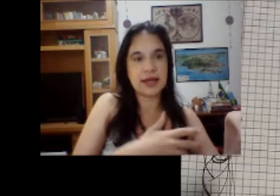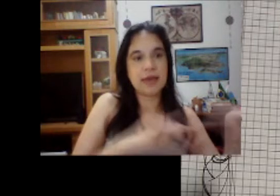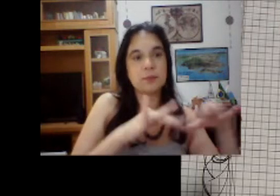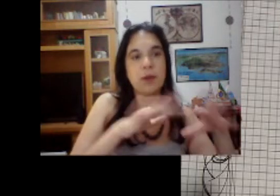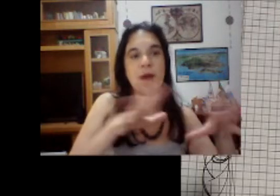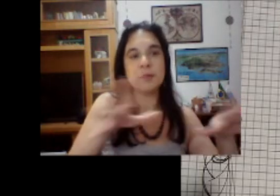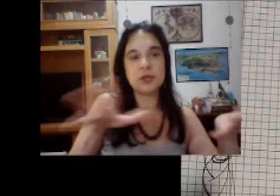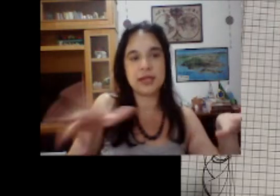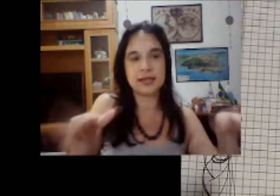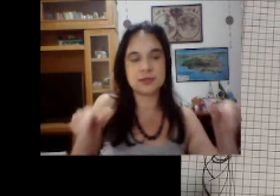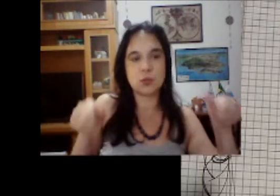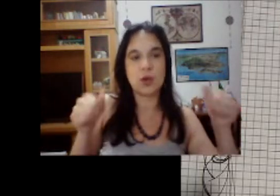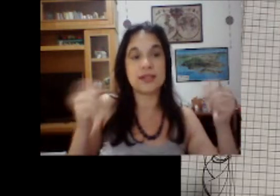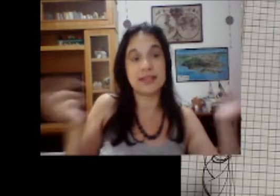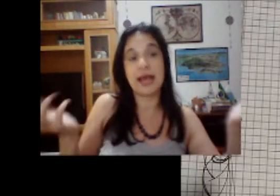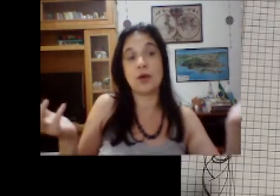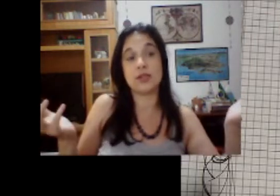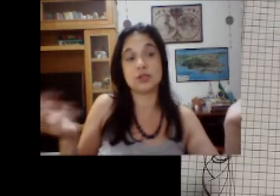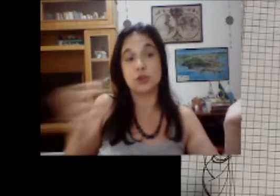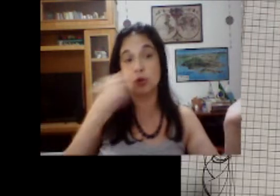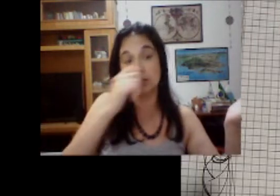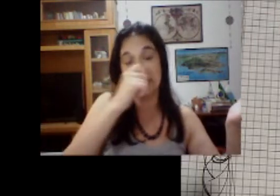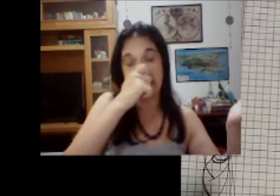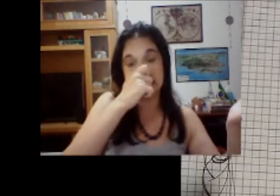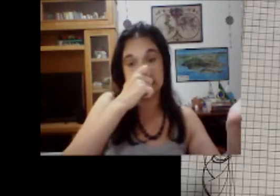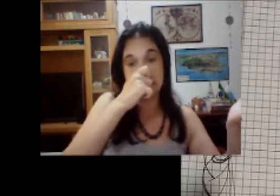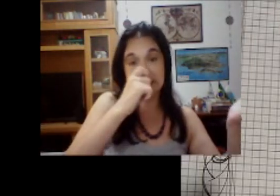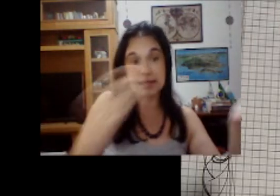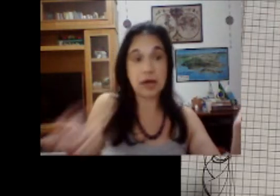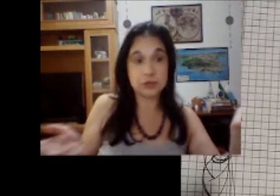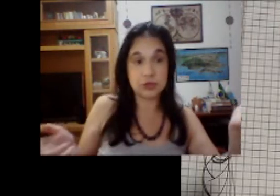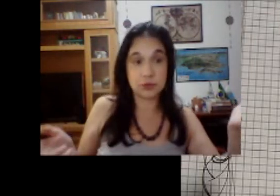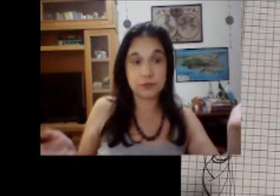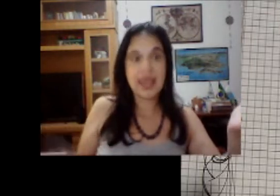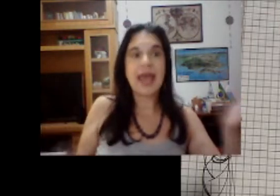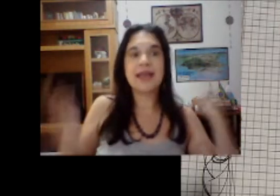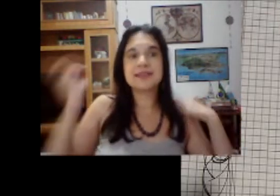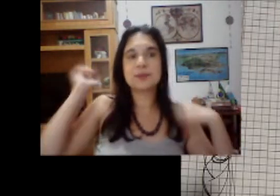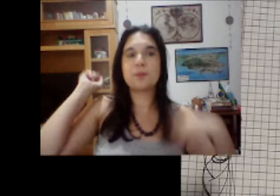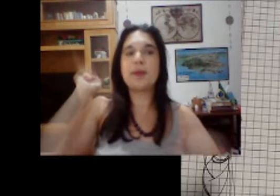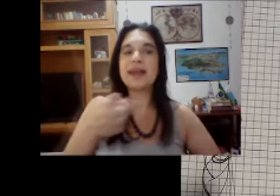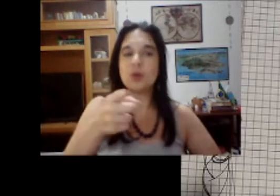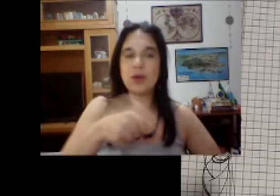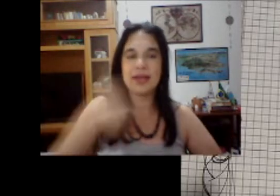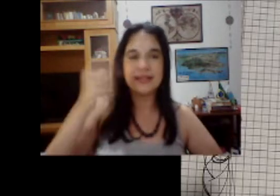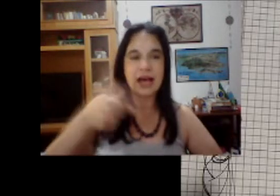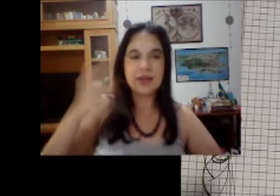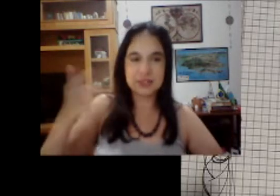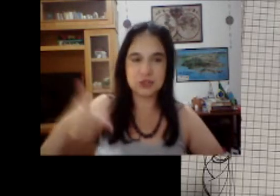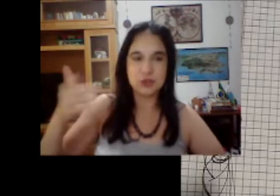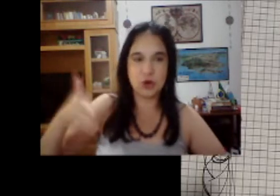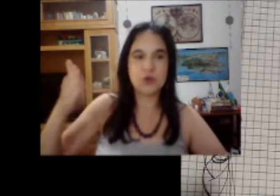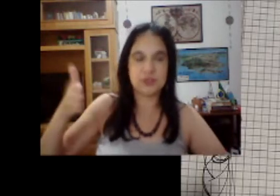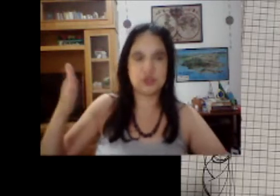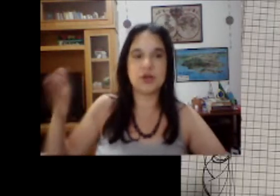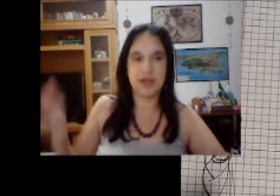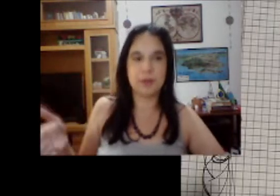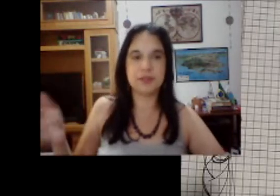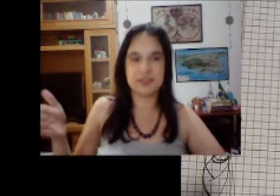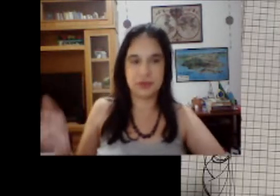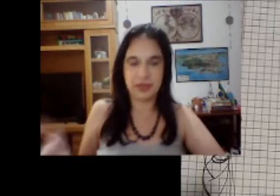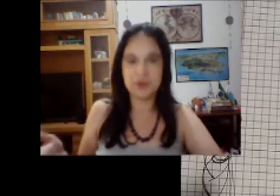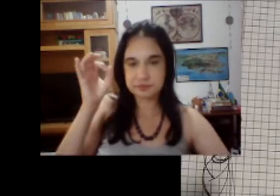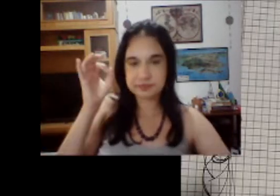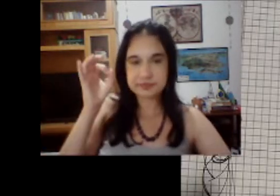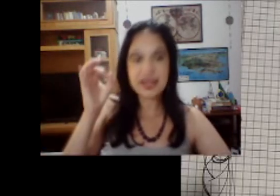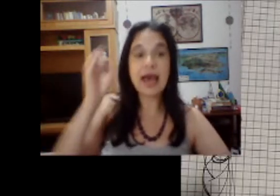Joaquina and populated what now is known as South Zone. And by the way, now that you know the story up